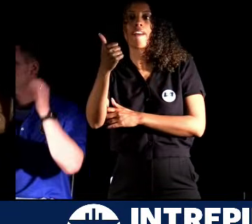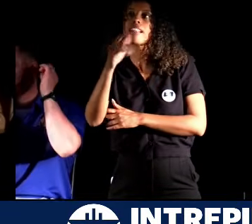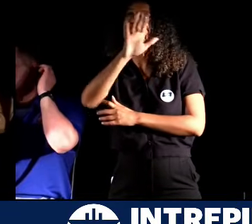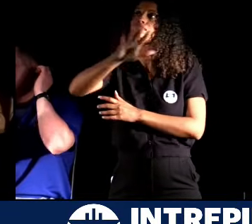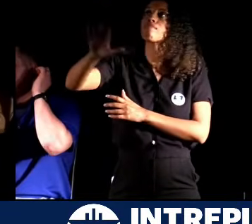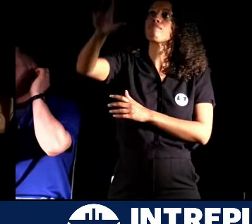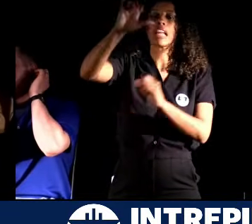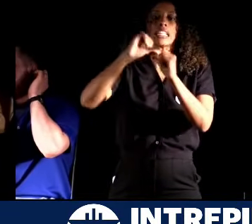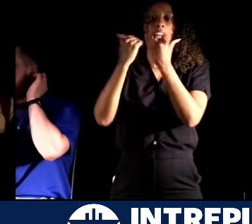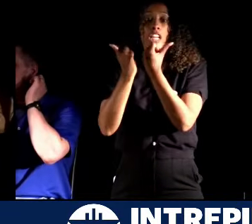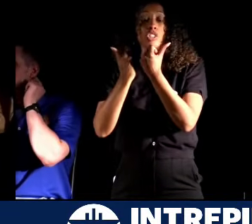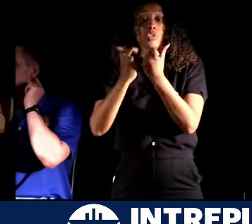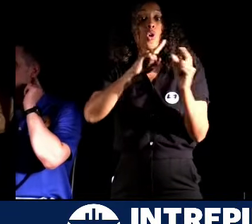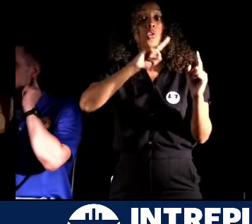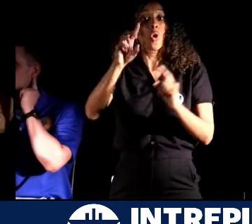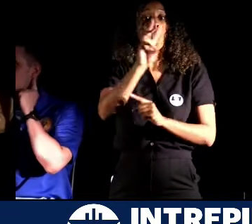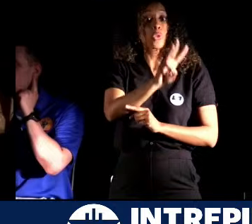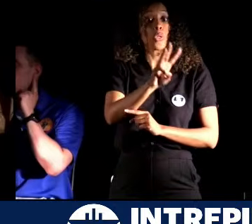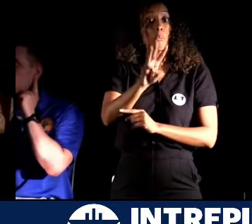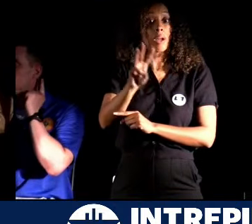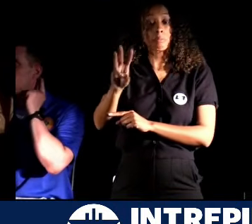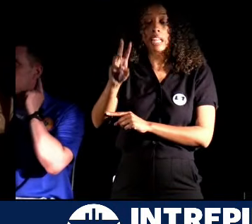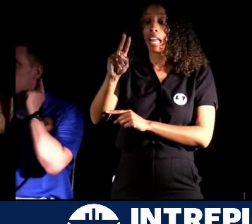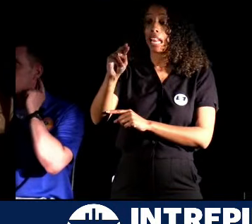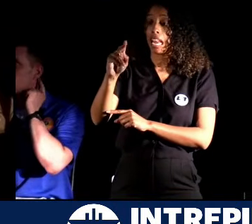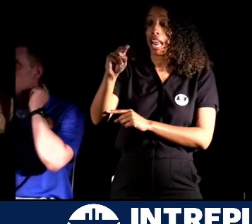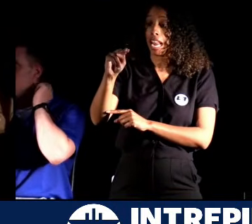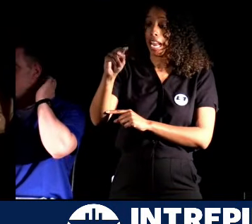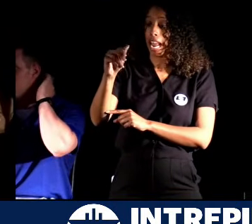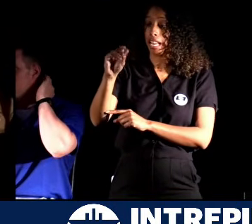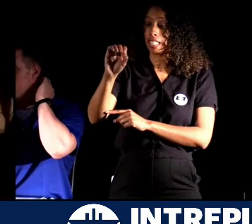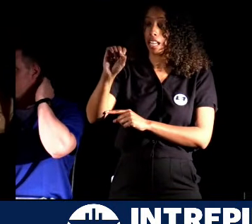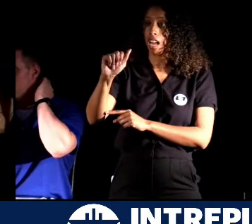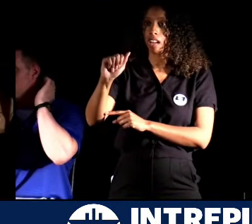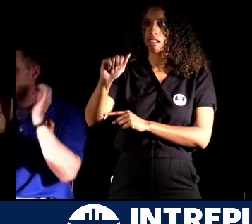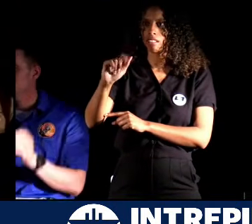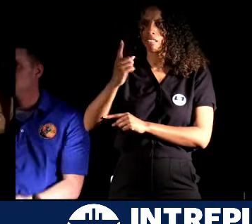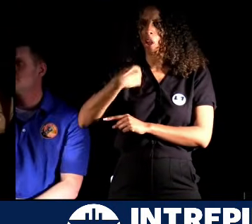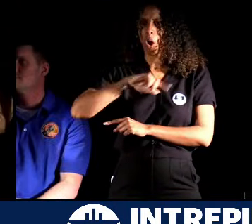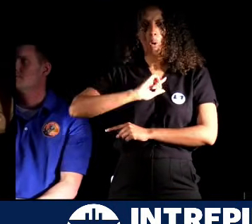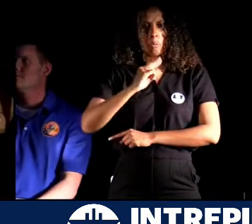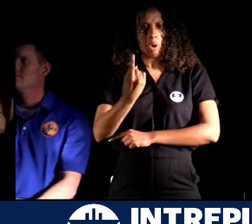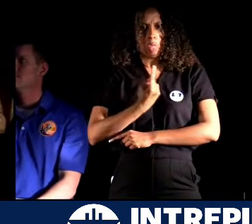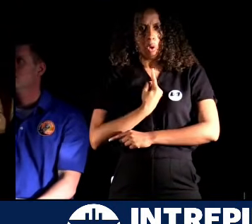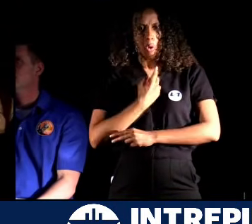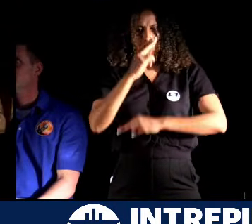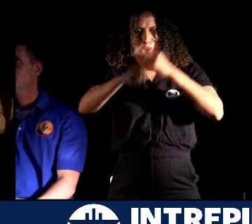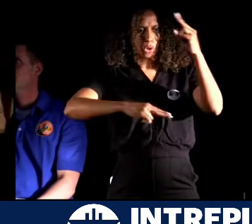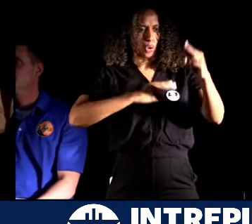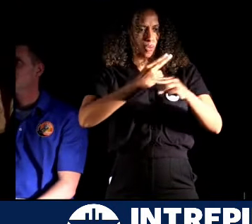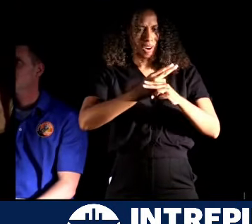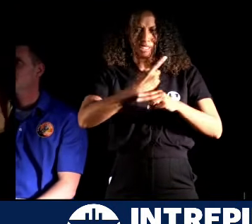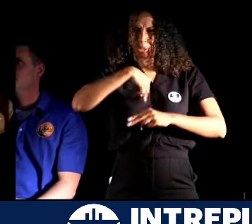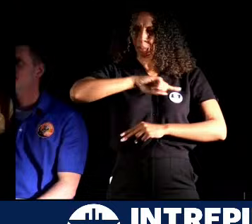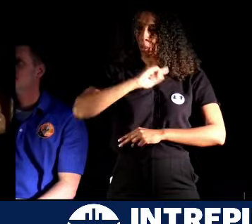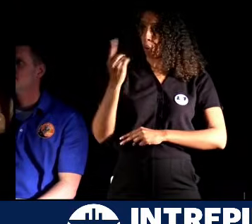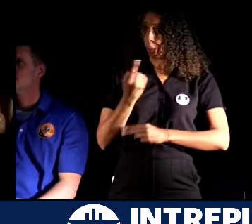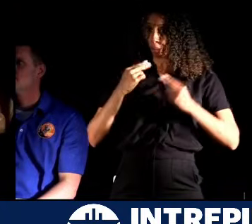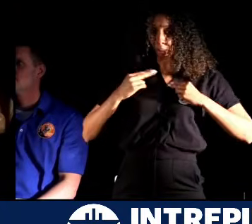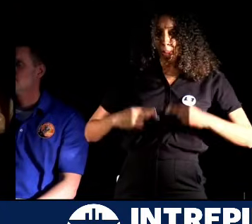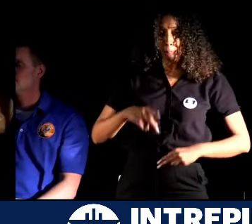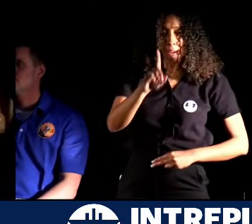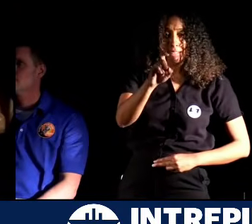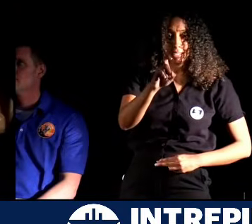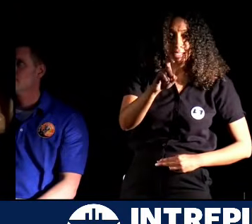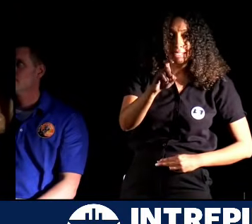the first question is, are we alone in the universe? And guess what? Every one of us, when we are born,